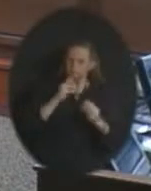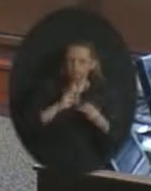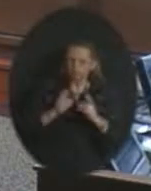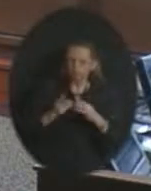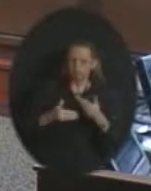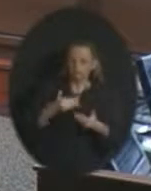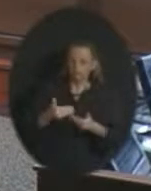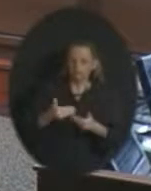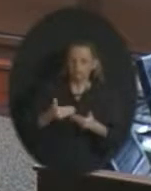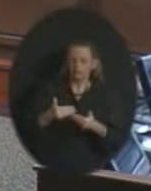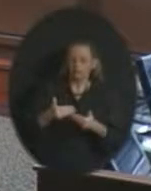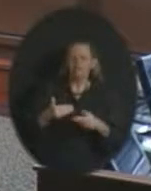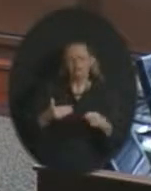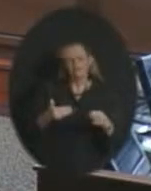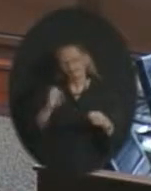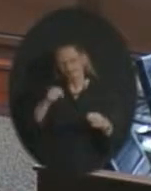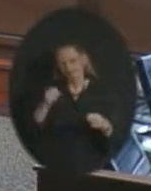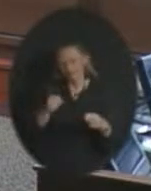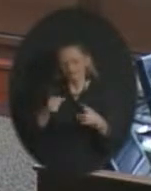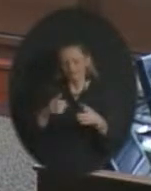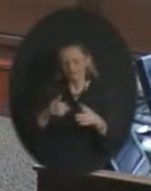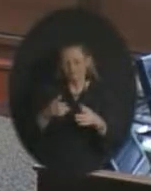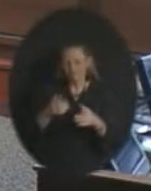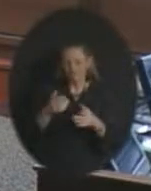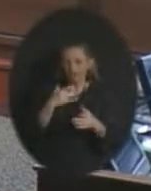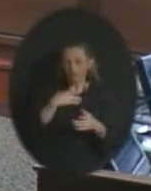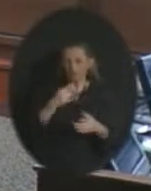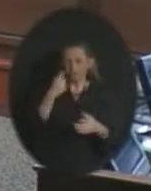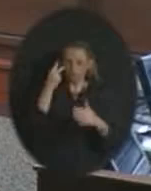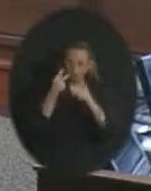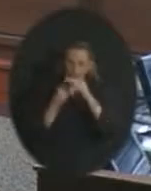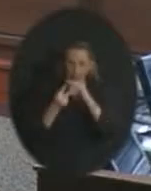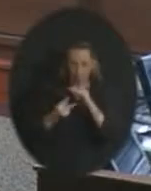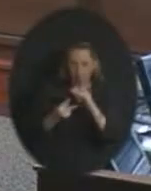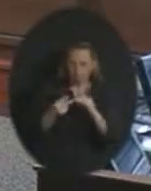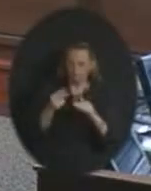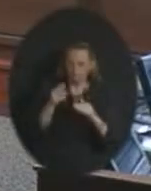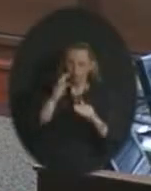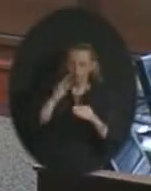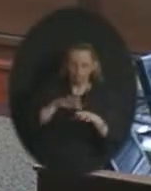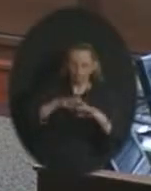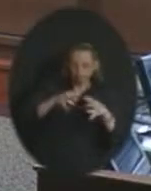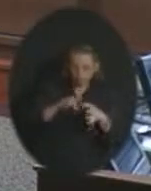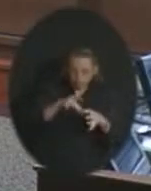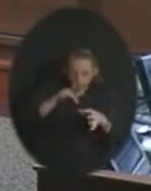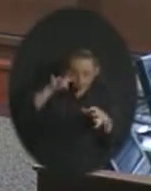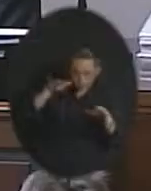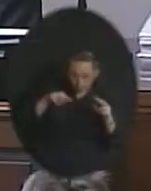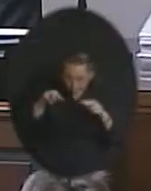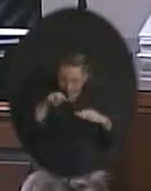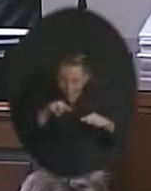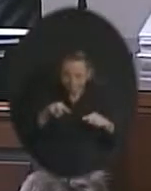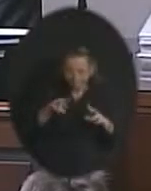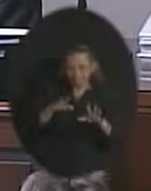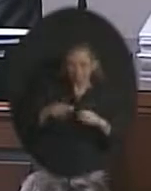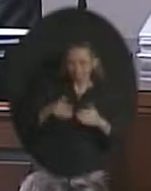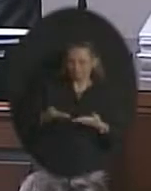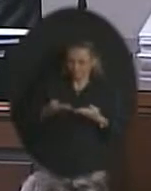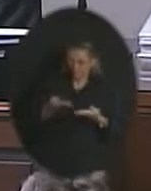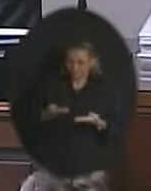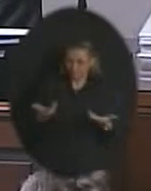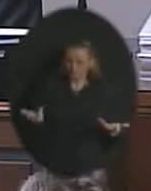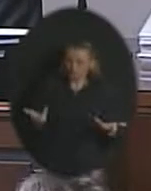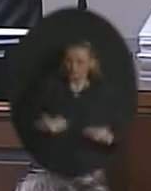you to pull out your crystal ball and offer some suggestions. Well, Mrs. Ashley, that's a good question, and it's a tough one to answer.